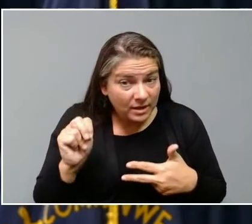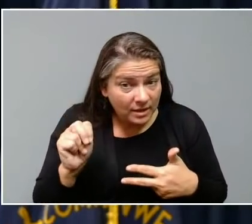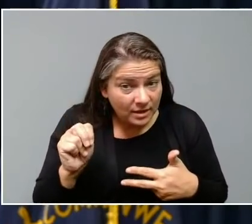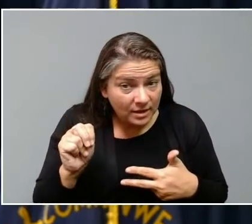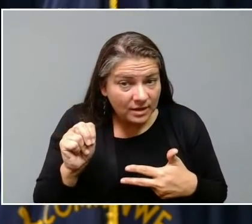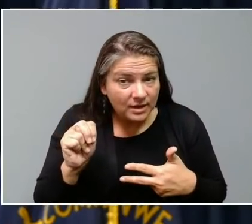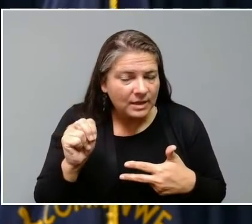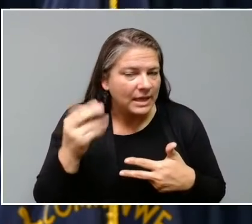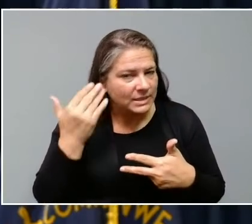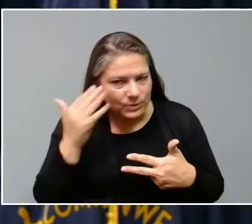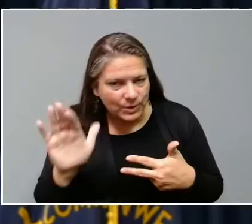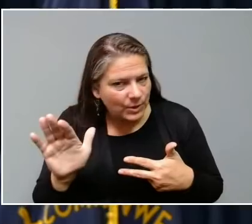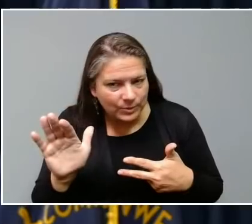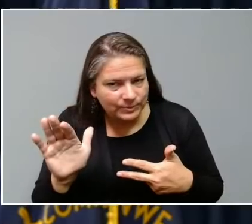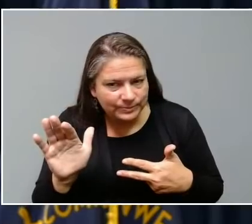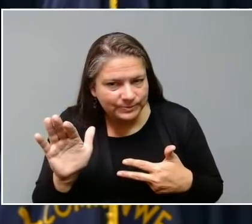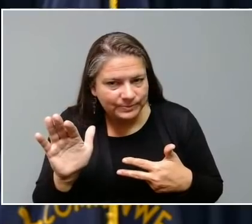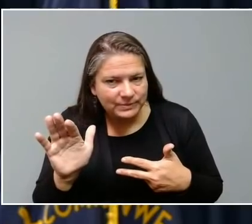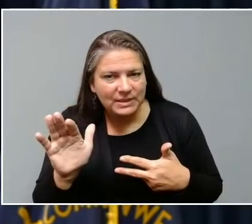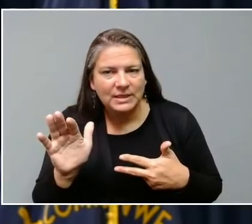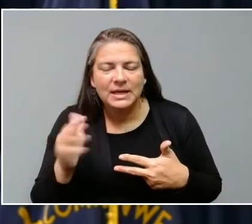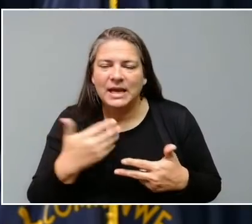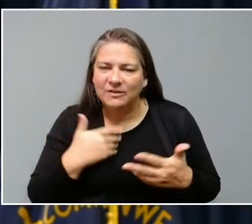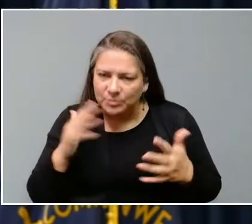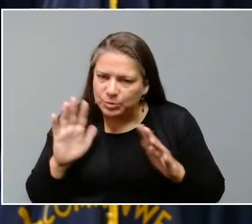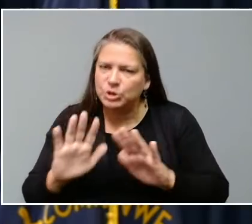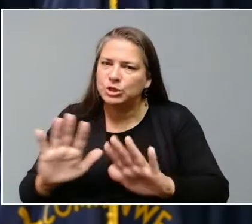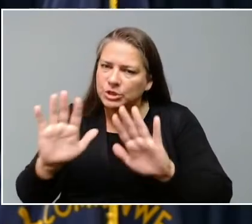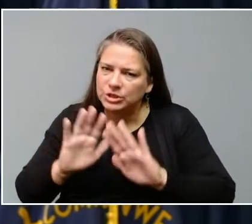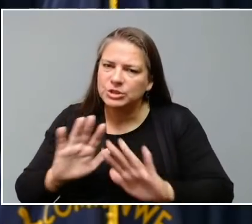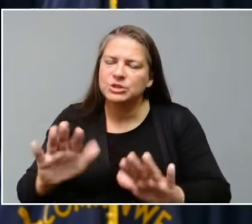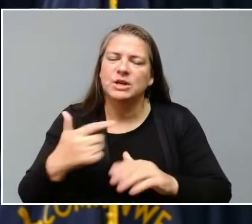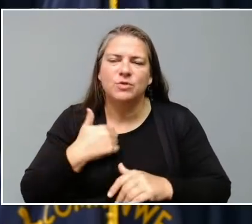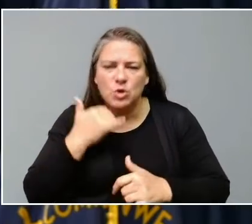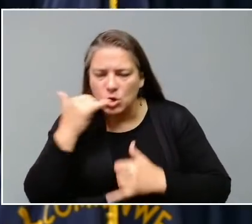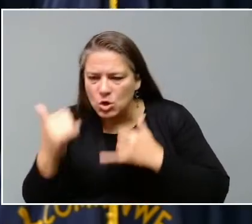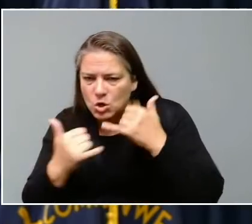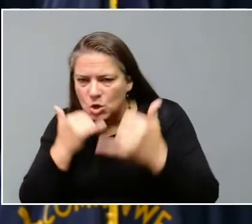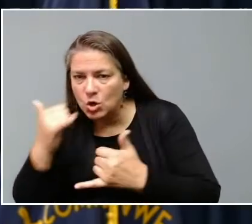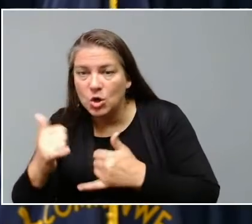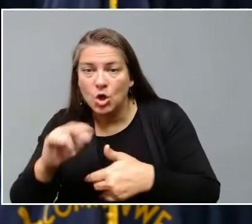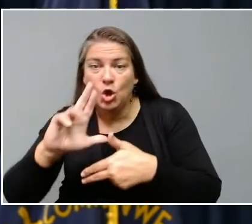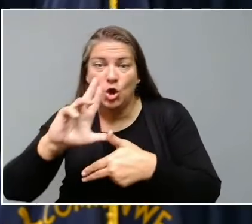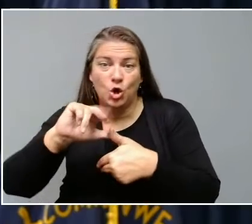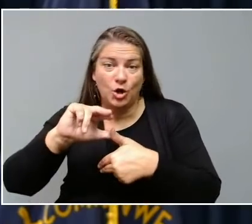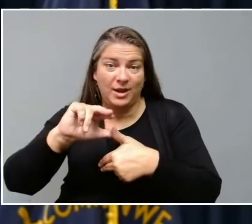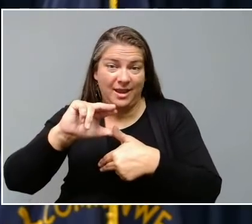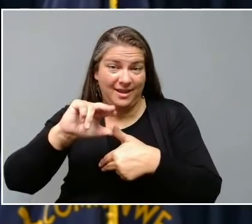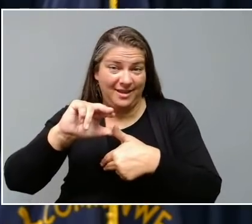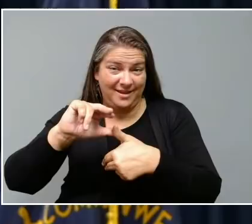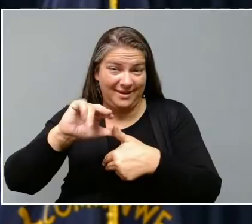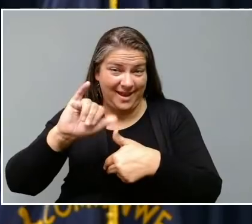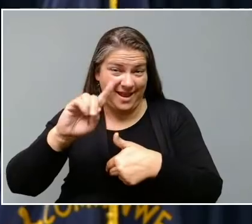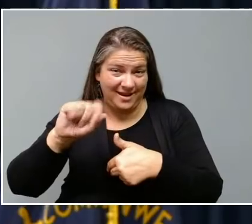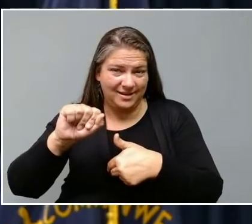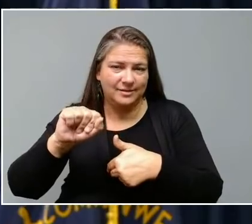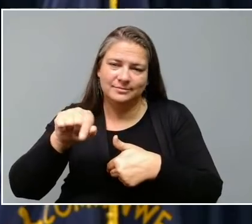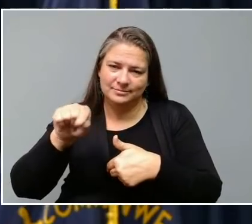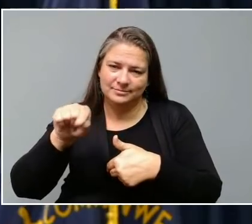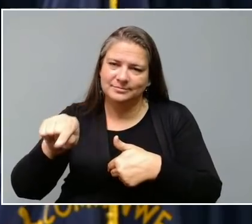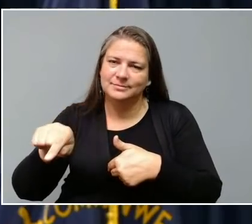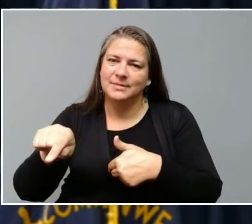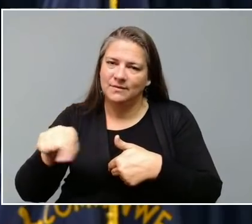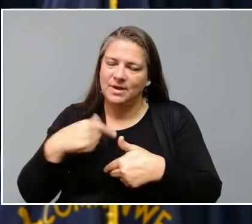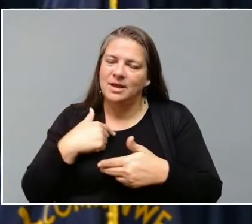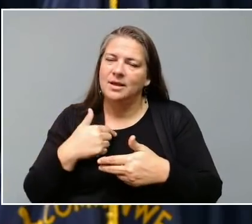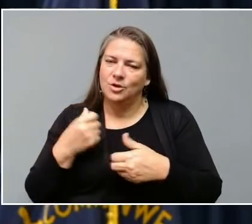I pushed, directly made some calls. Certainly Hurricane Ida has created great difficulties